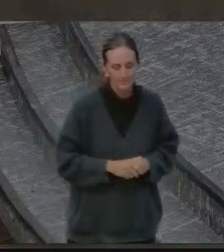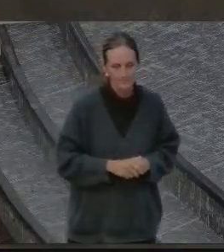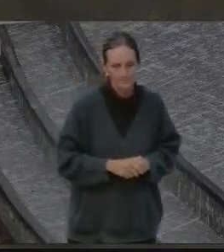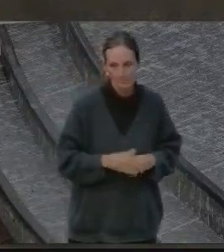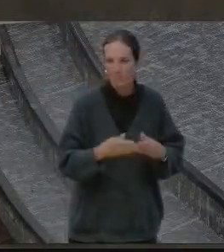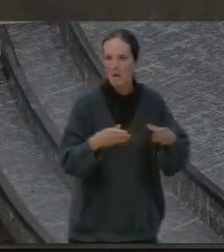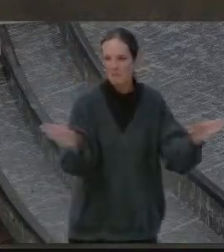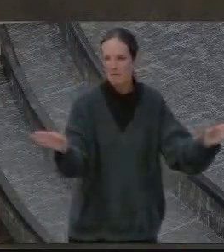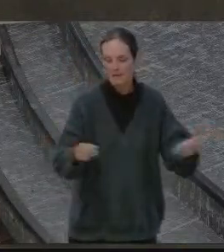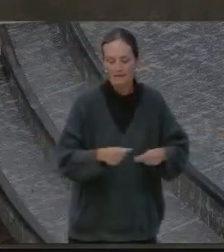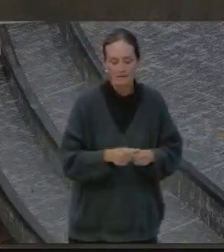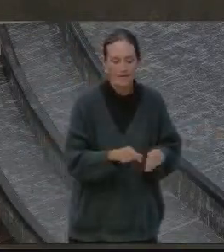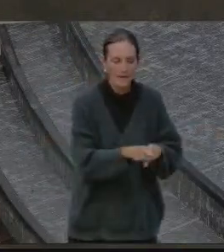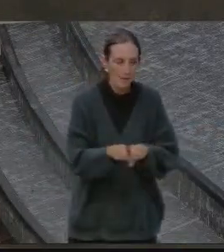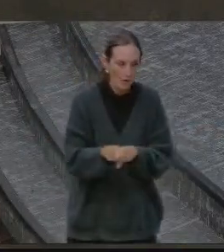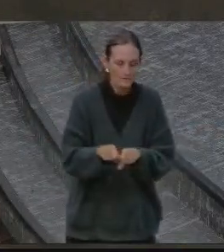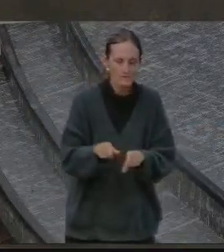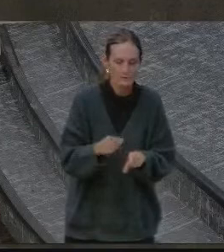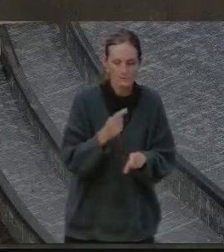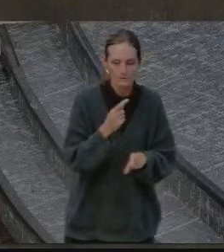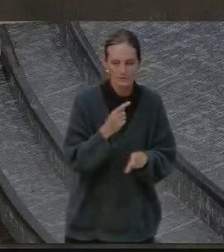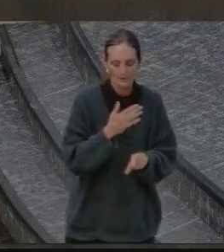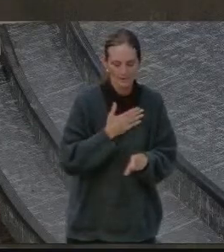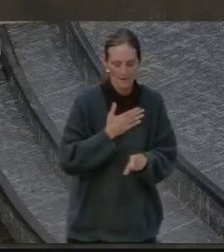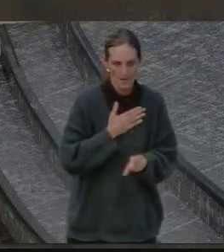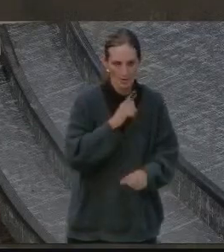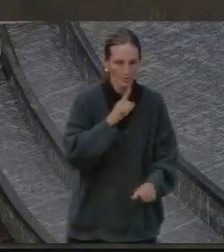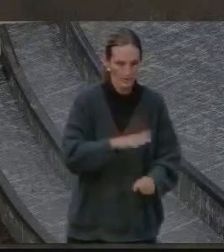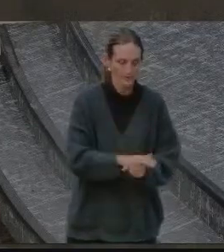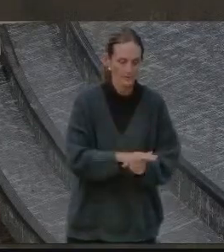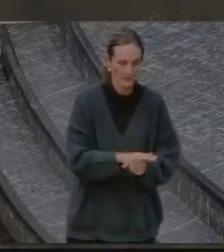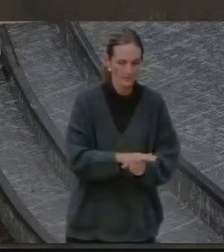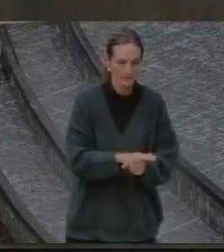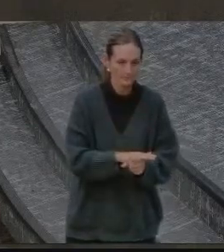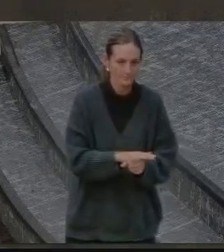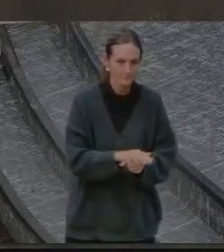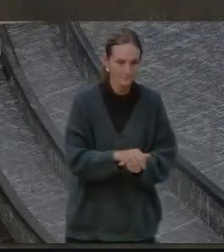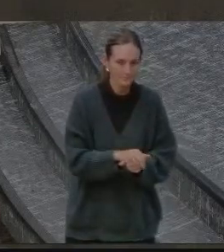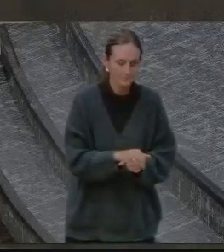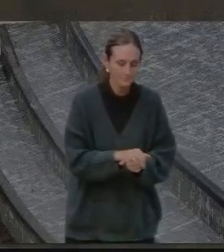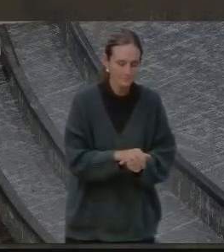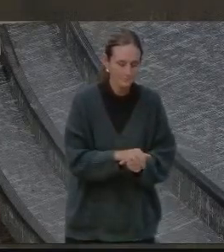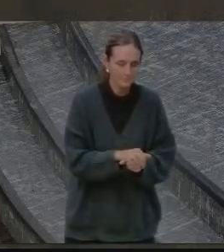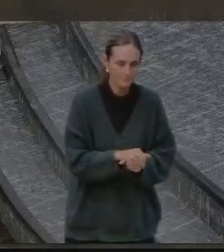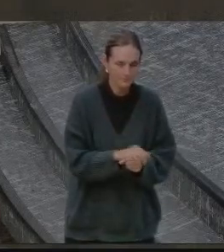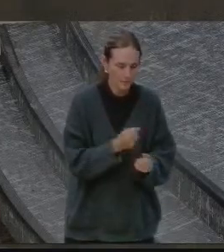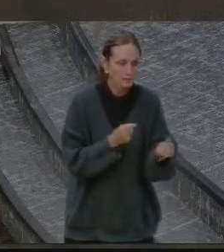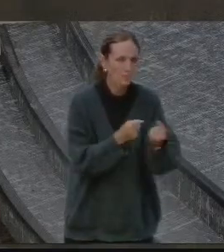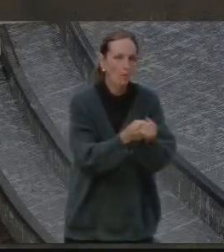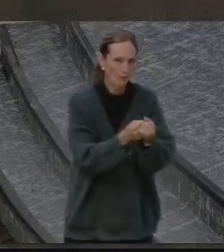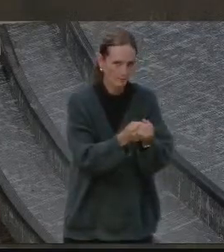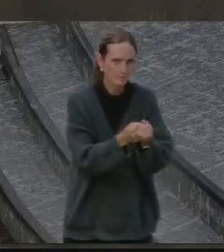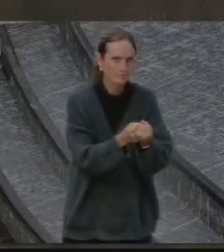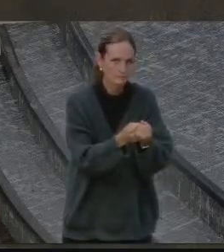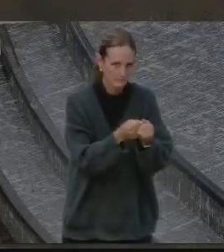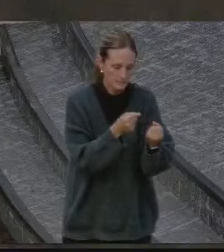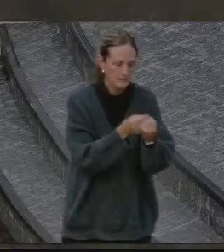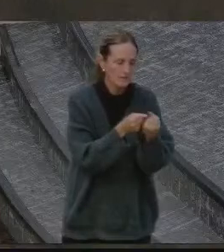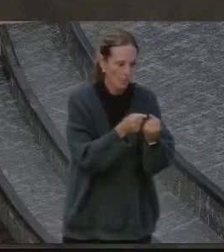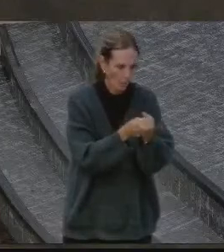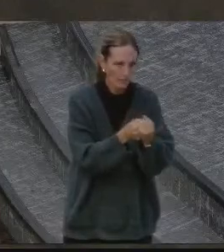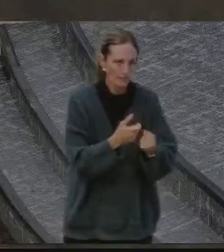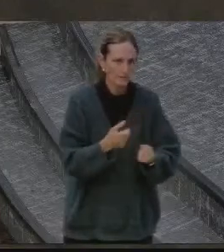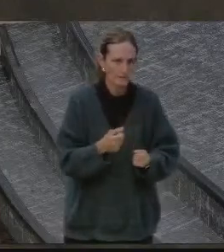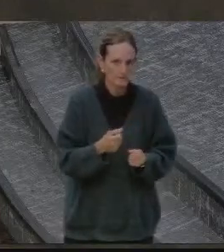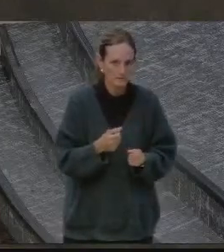you know, reiterate, you know, my own commitment to supporting and advocating for, you know,